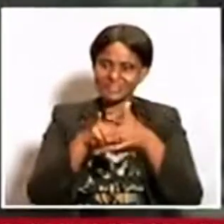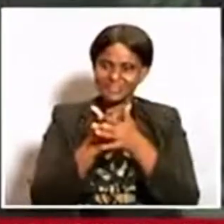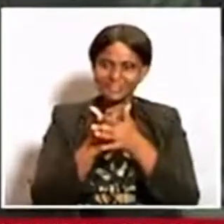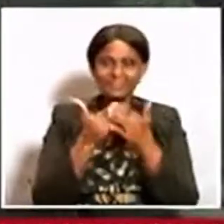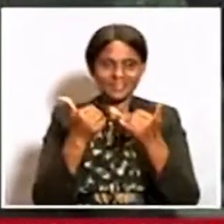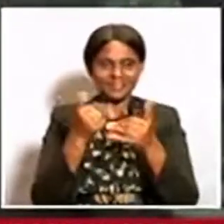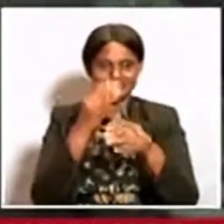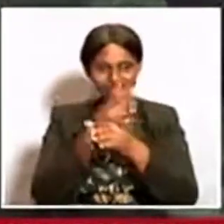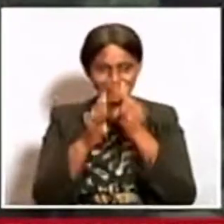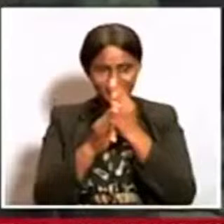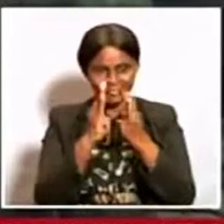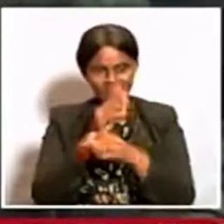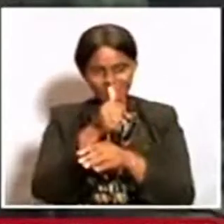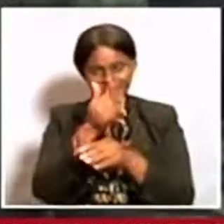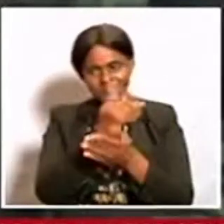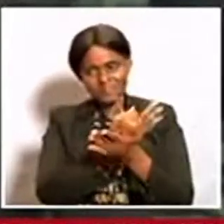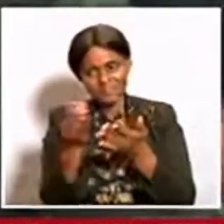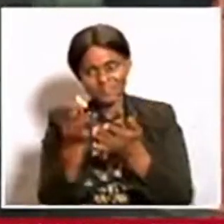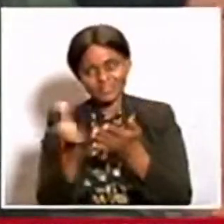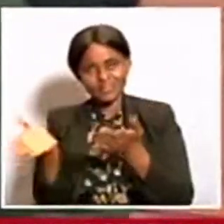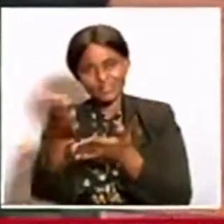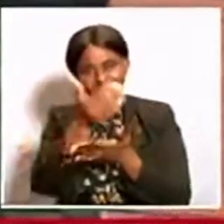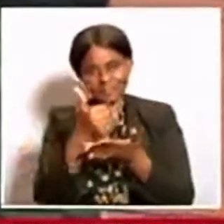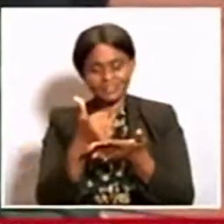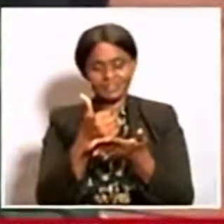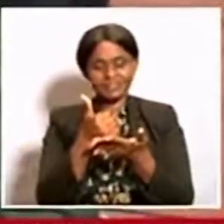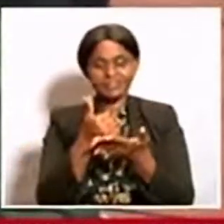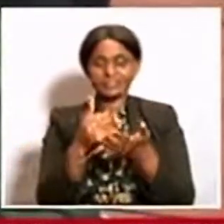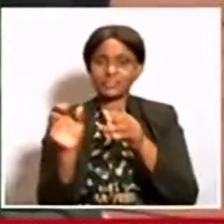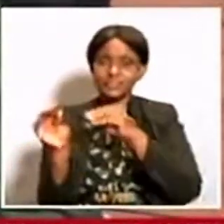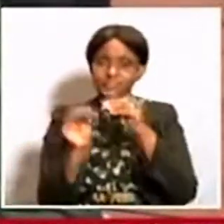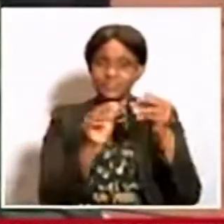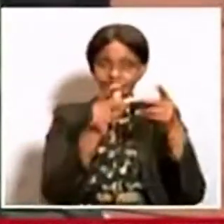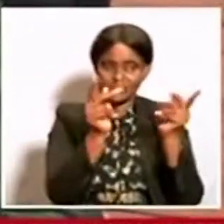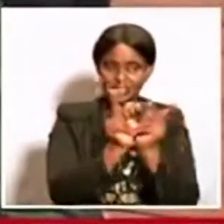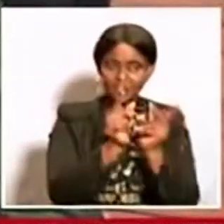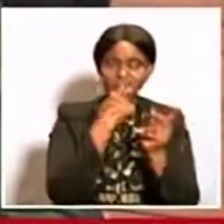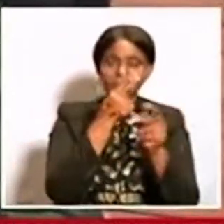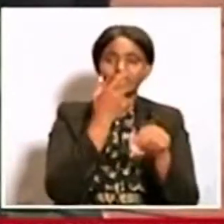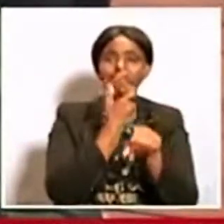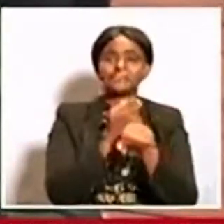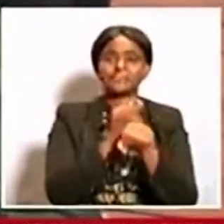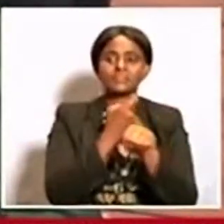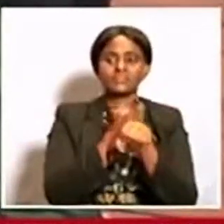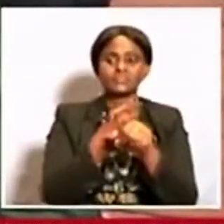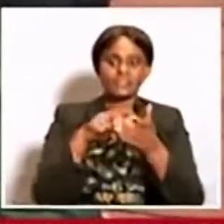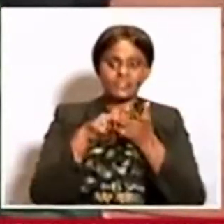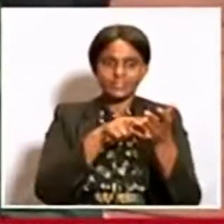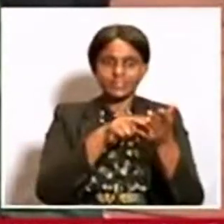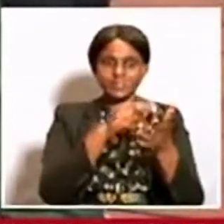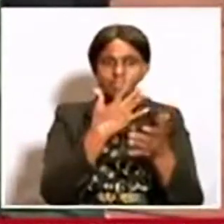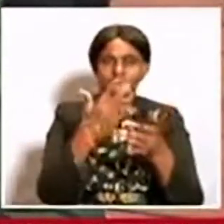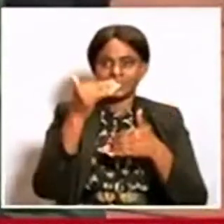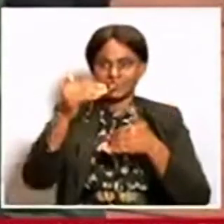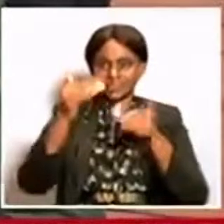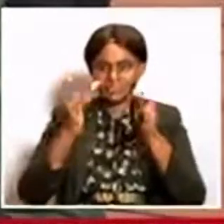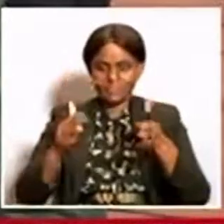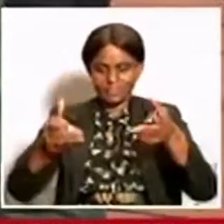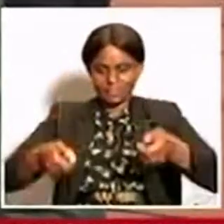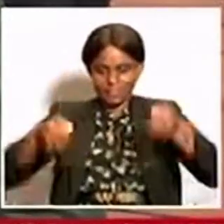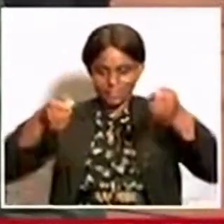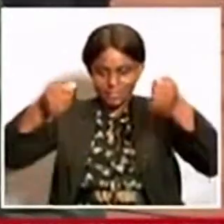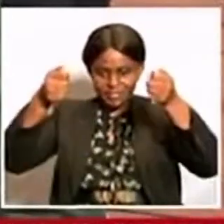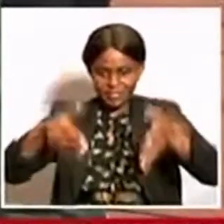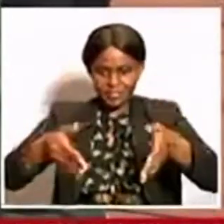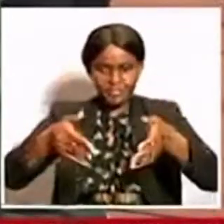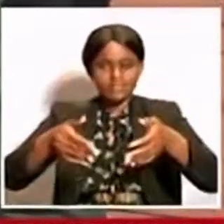the contractor failed to mobilize on site, citing difficulties to transport the box files to